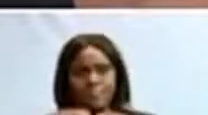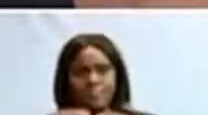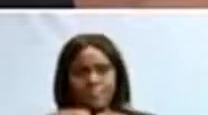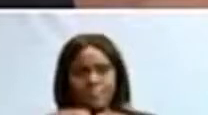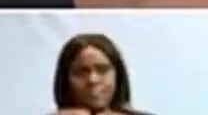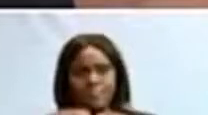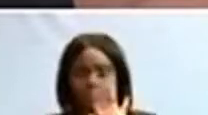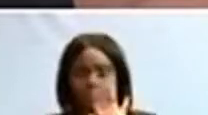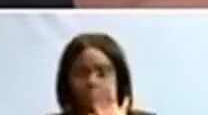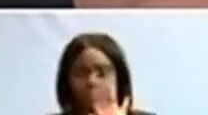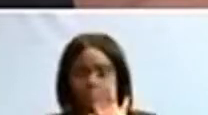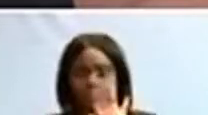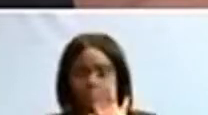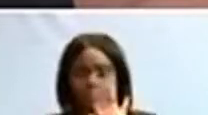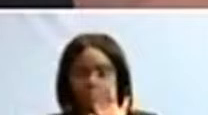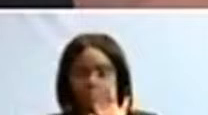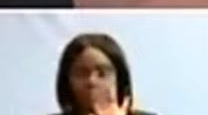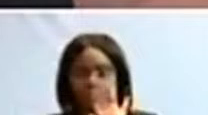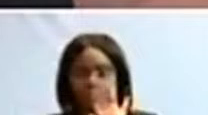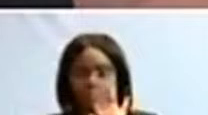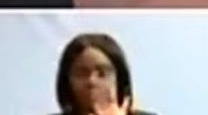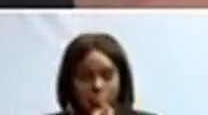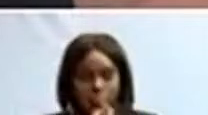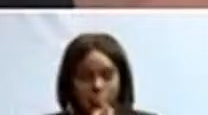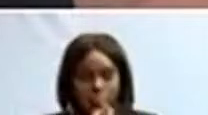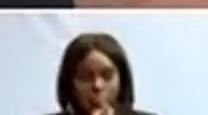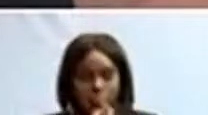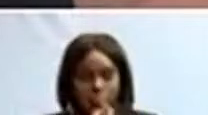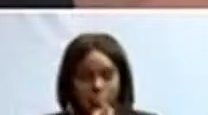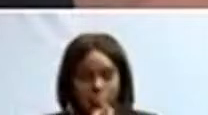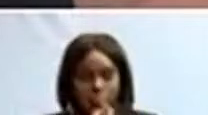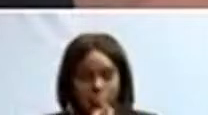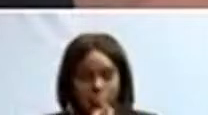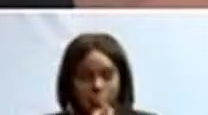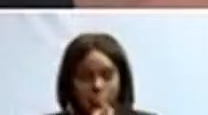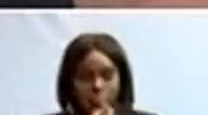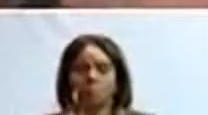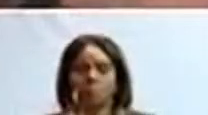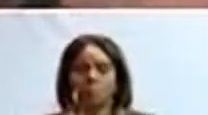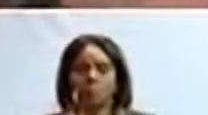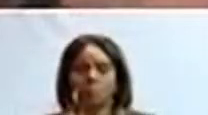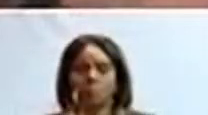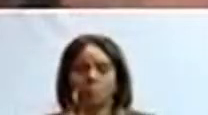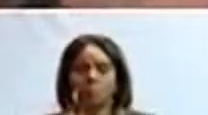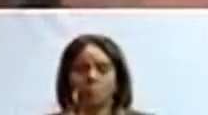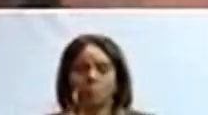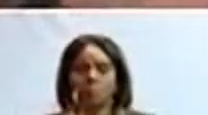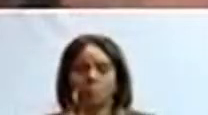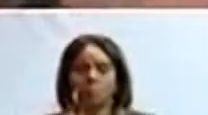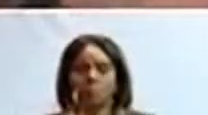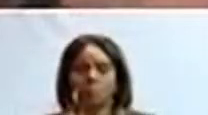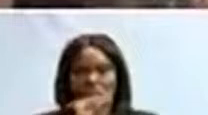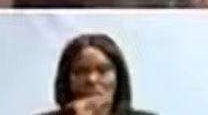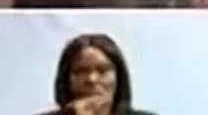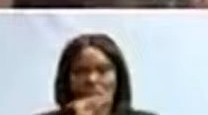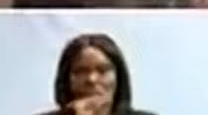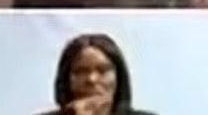produce financial statements that were free and fair from material